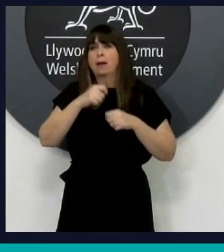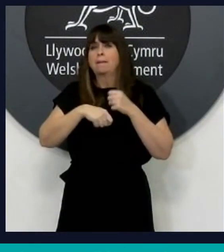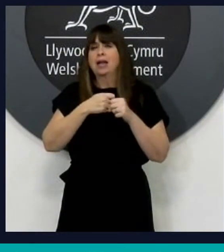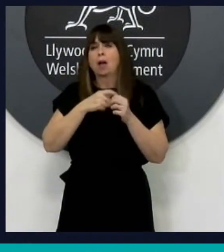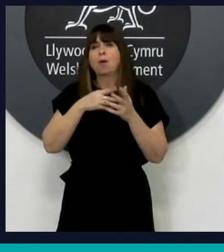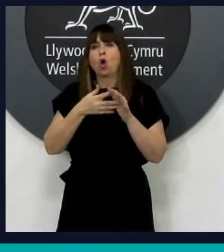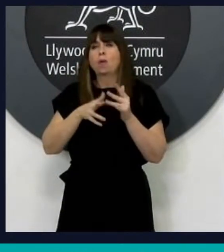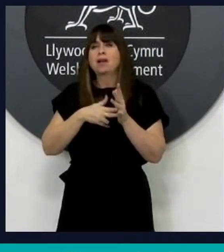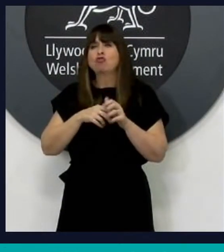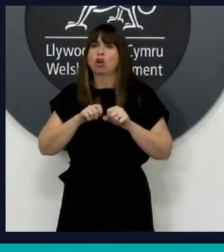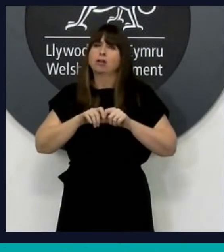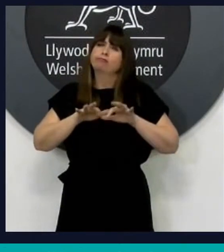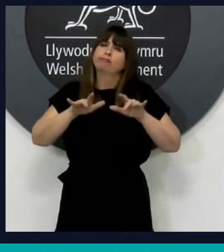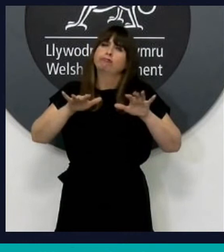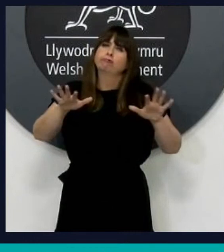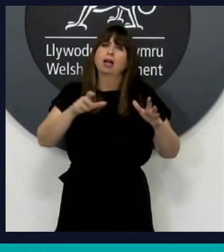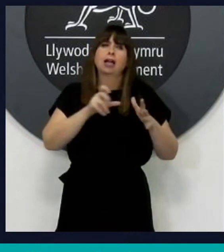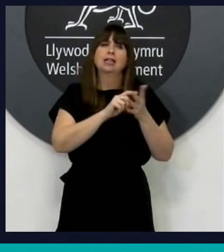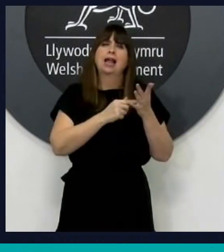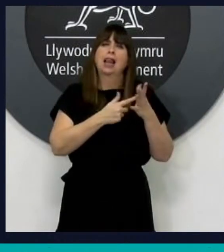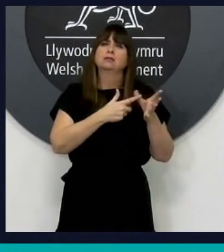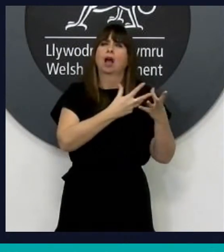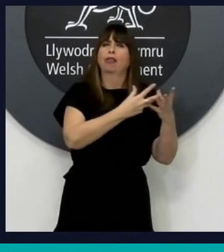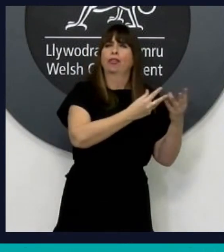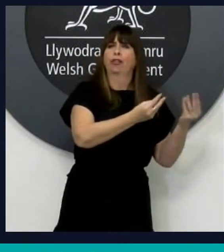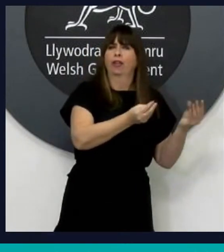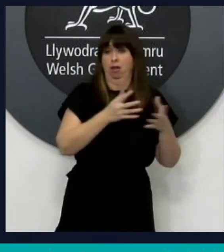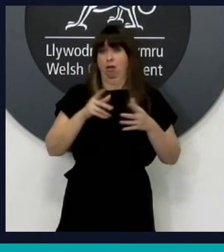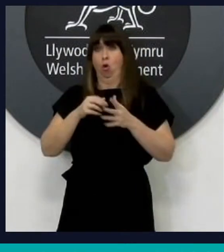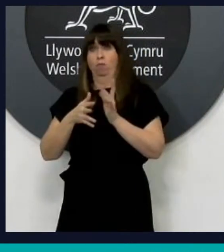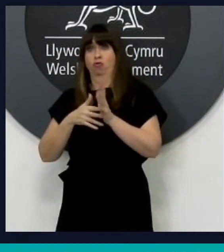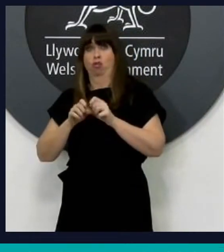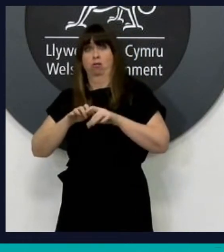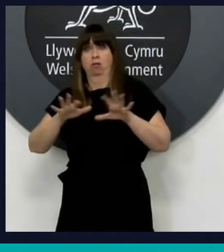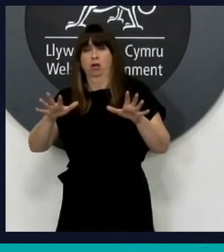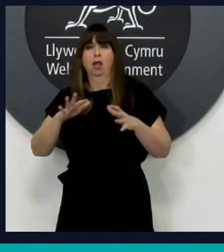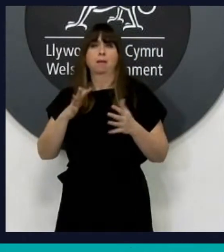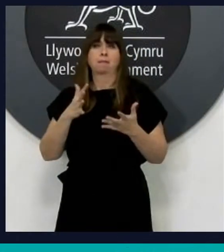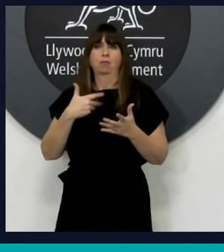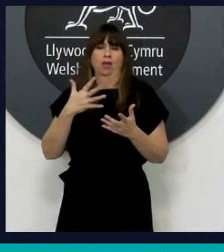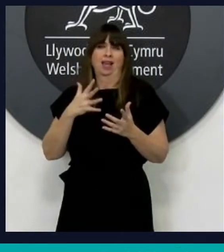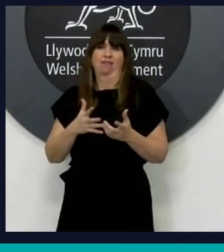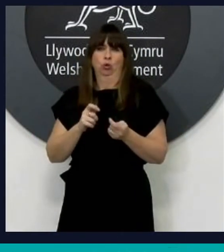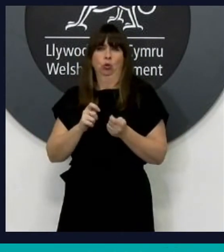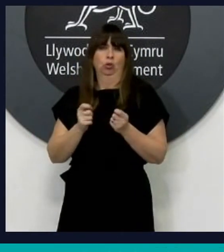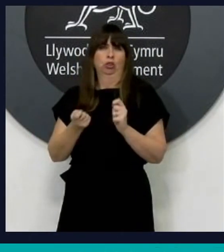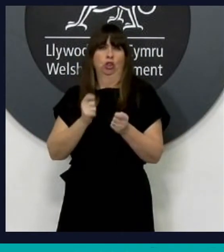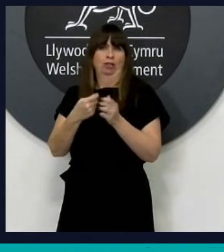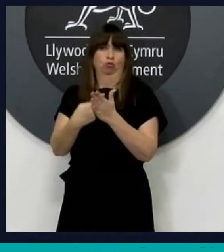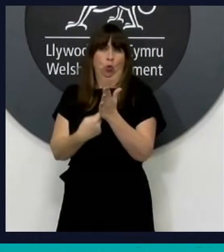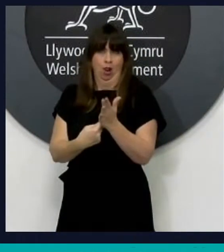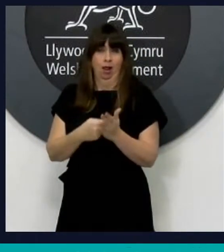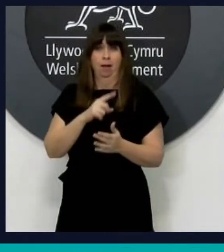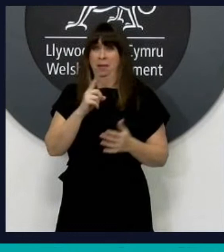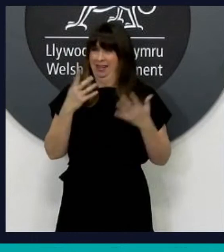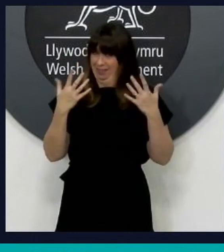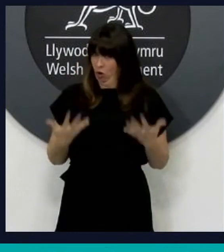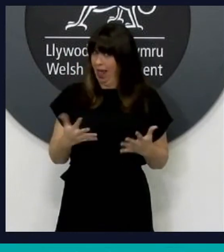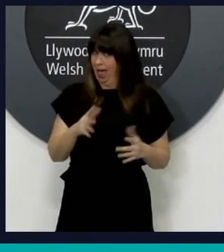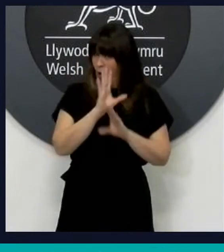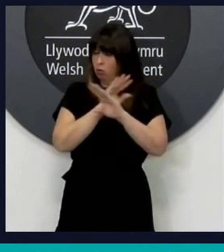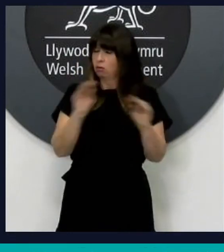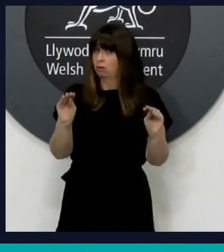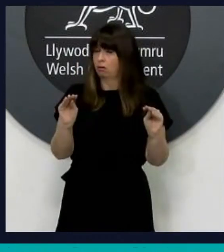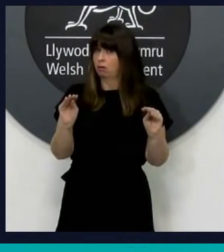variant, we may need to tweak that situation. But for the time being, we are asking people who come into contact